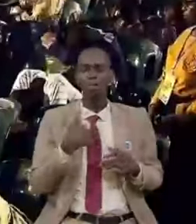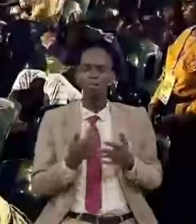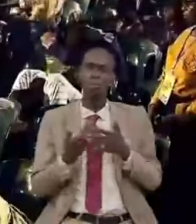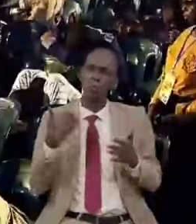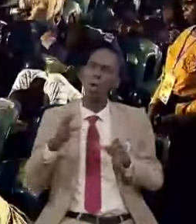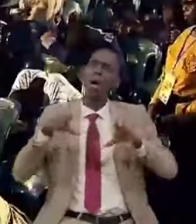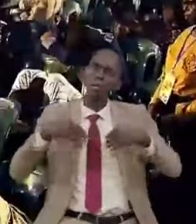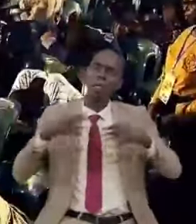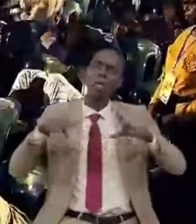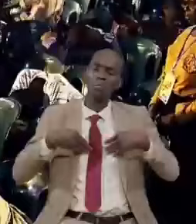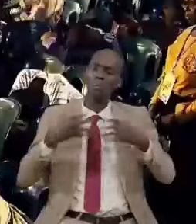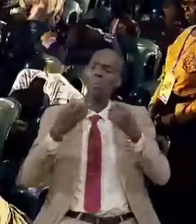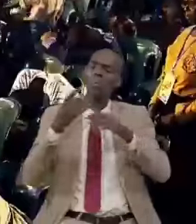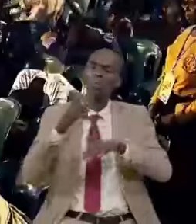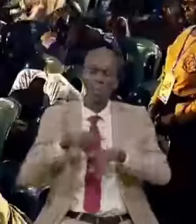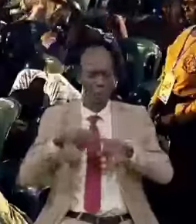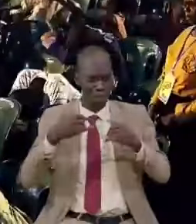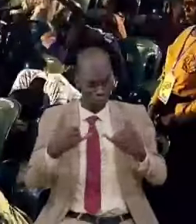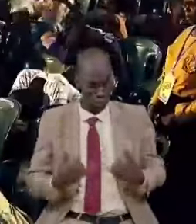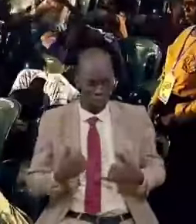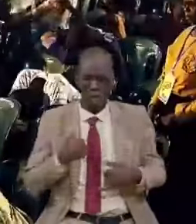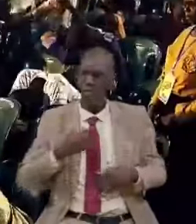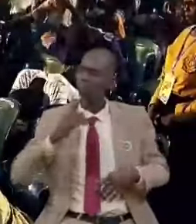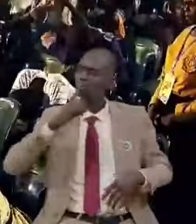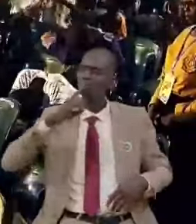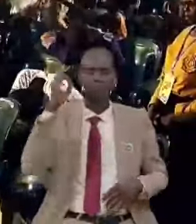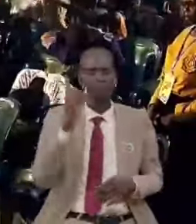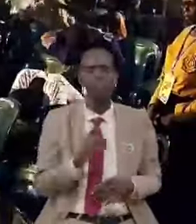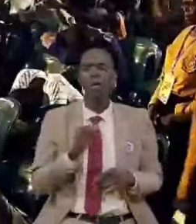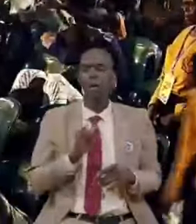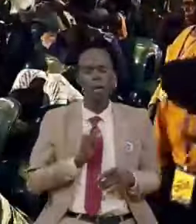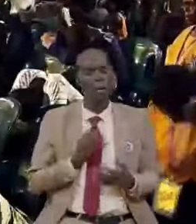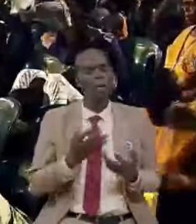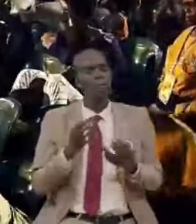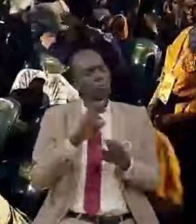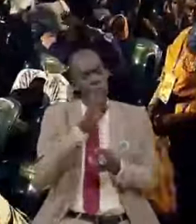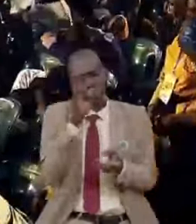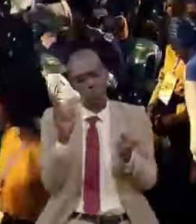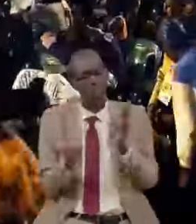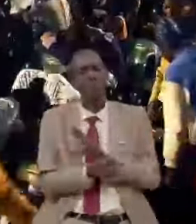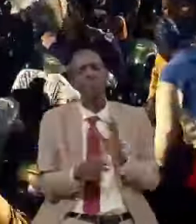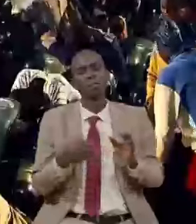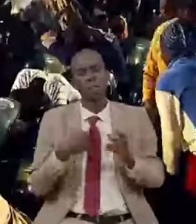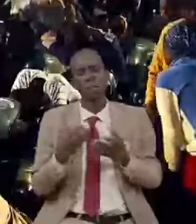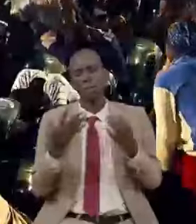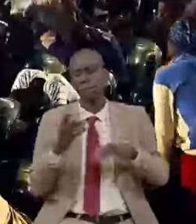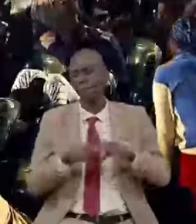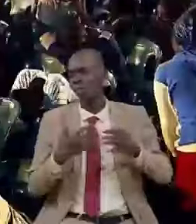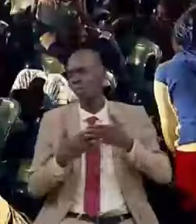praying before, Lord, I really pray. I've been confessing and forsaking